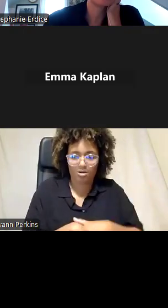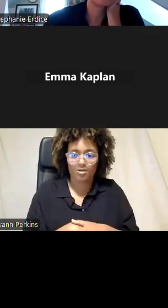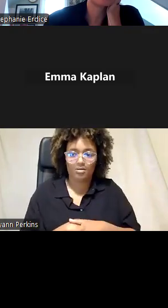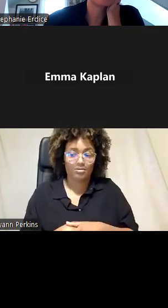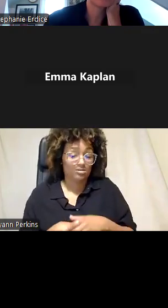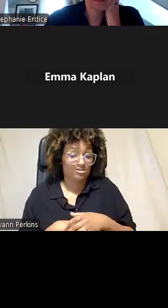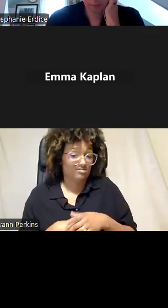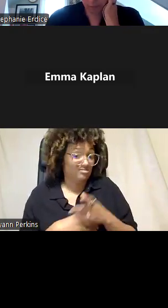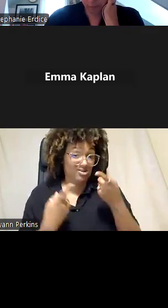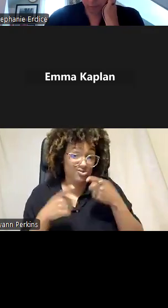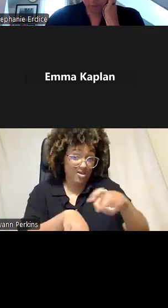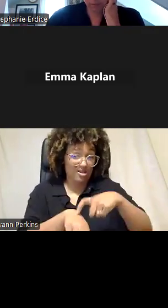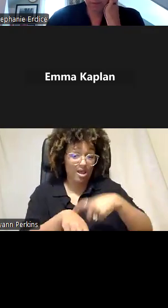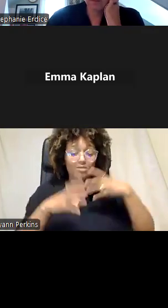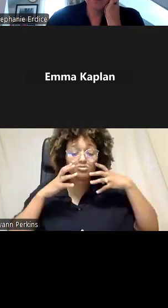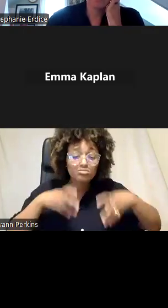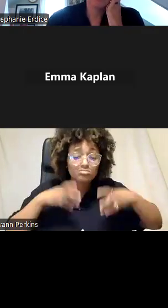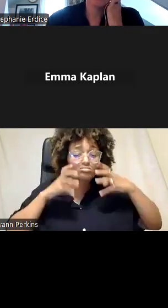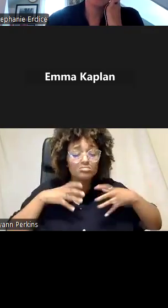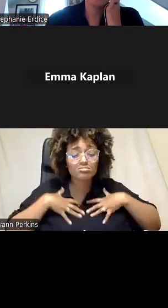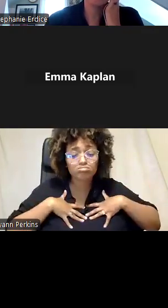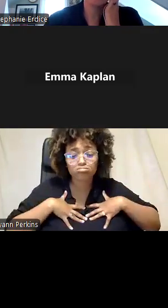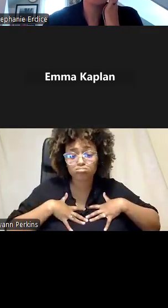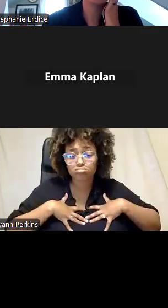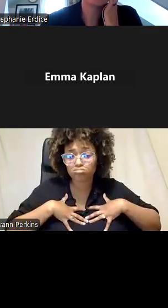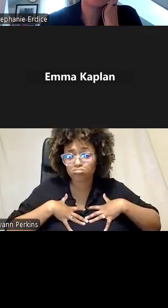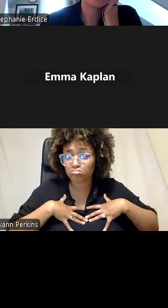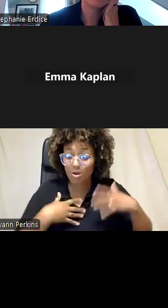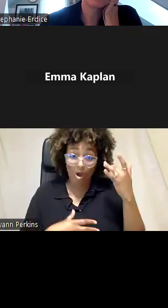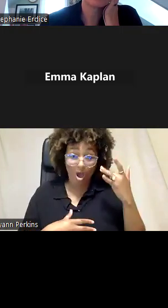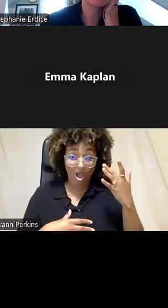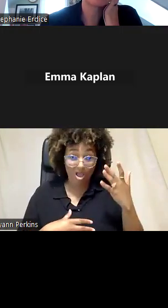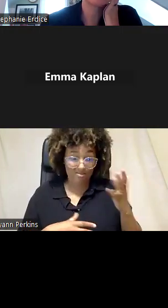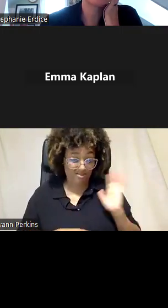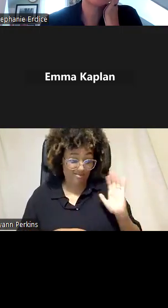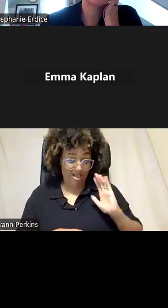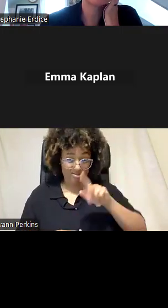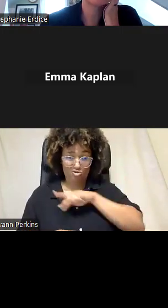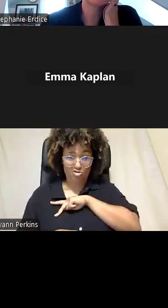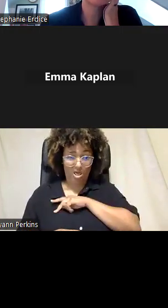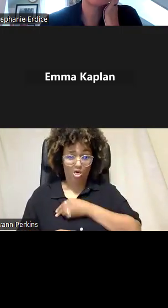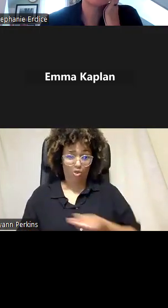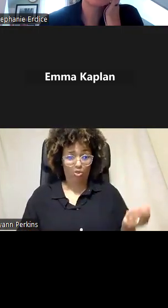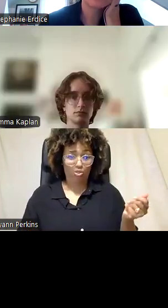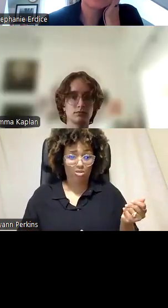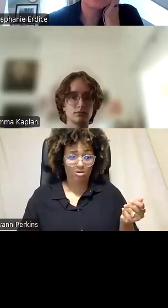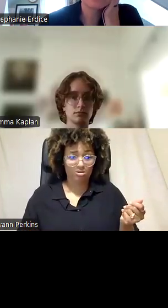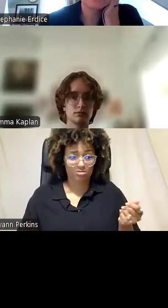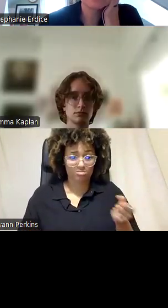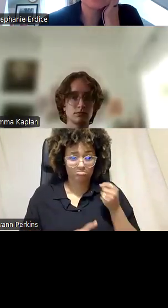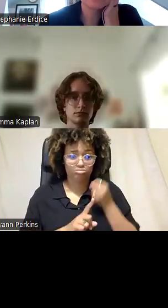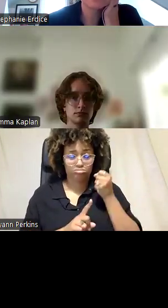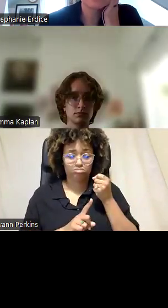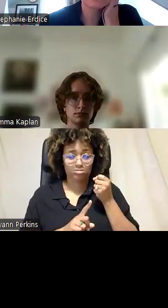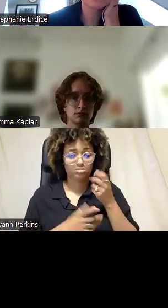you literally feel like you're devoid of your own personality as a result of the assault. And it affects the way you trust people